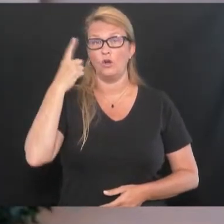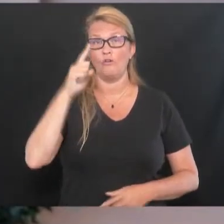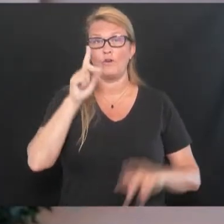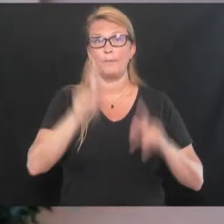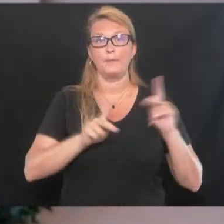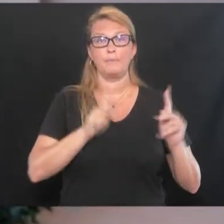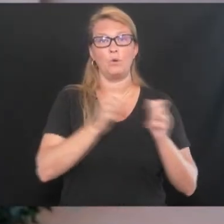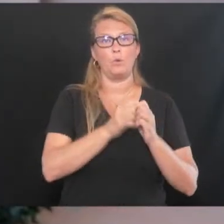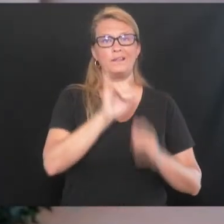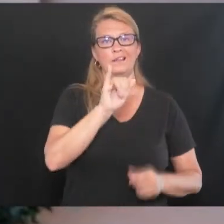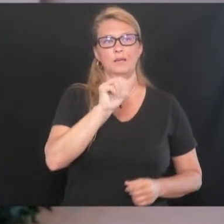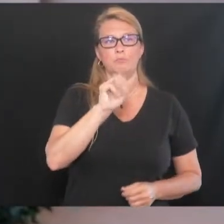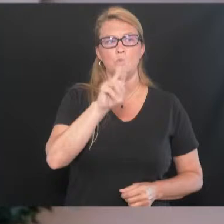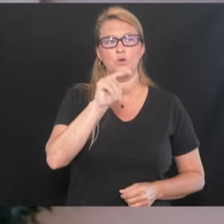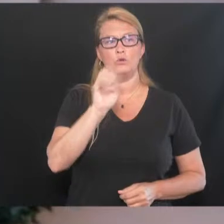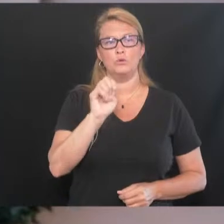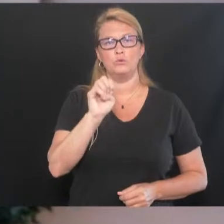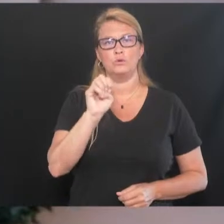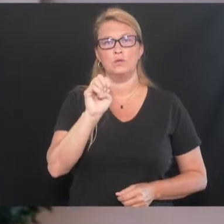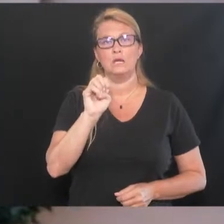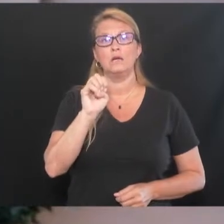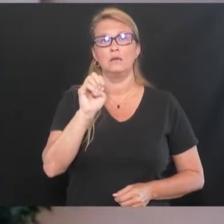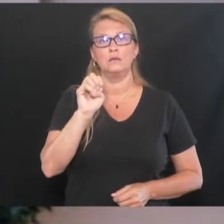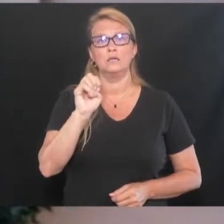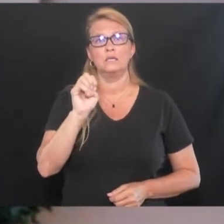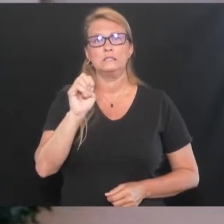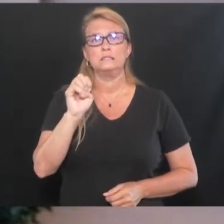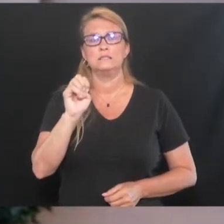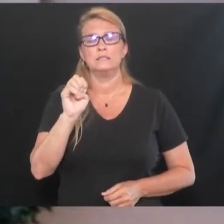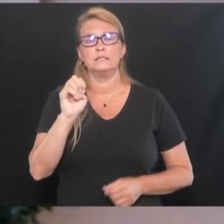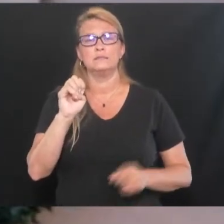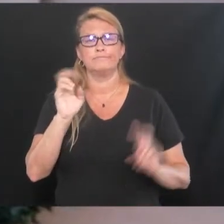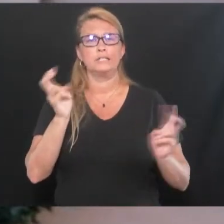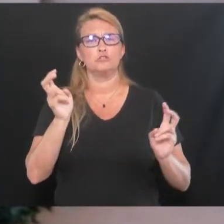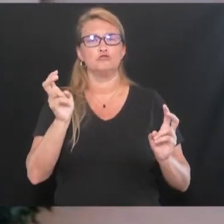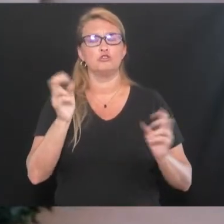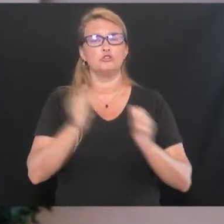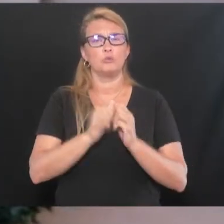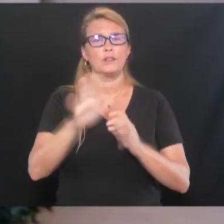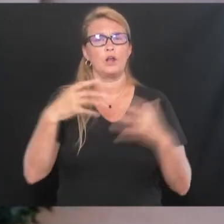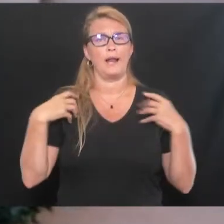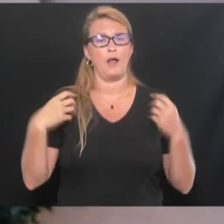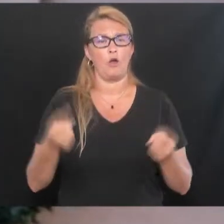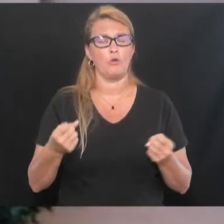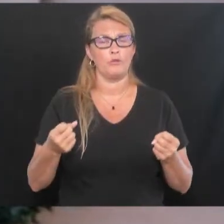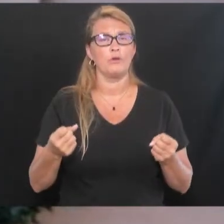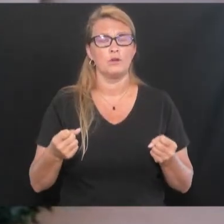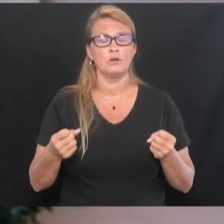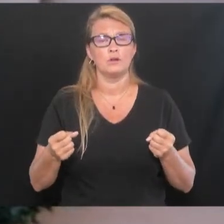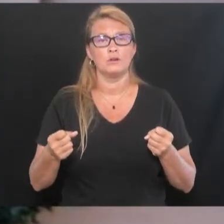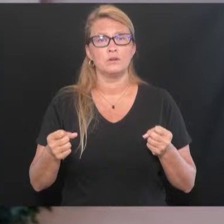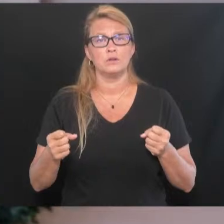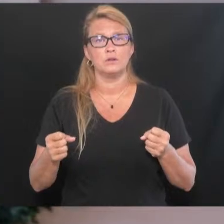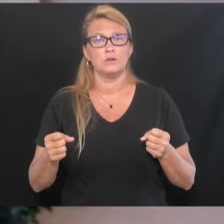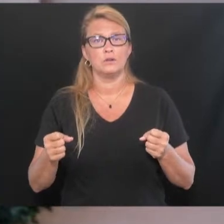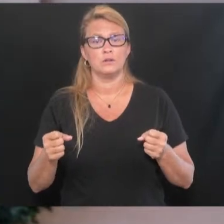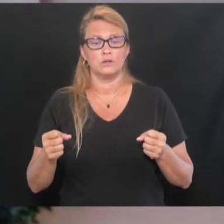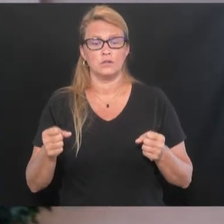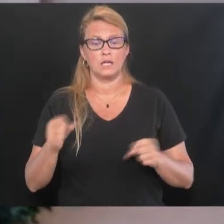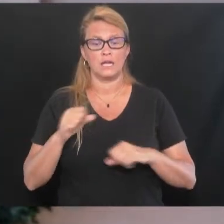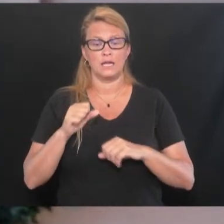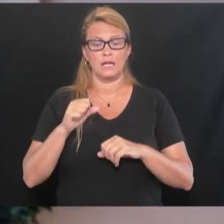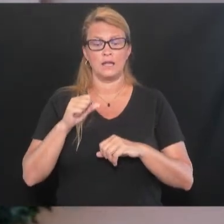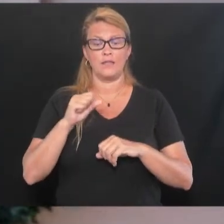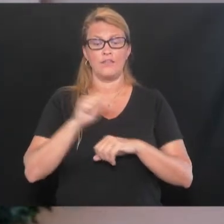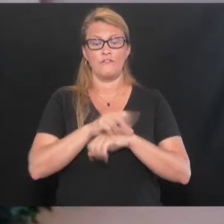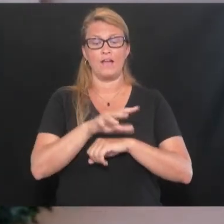immunocompromised. In order for that to be actionable, in order for us to be able to give vaccine doses, the Advisory Committee